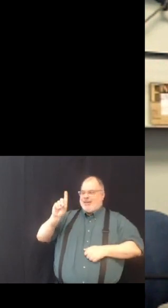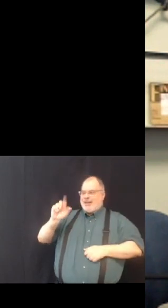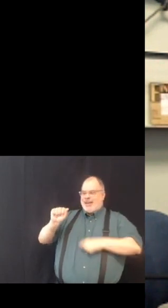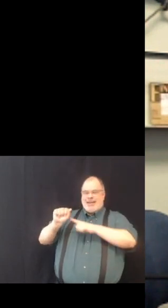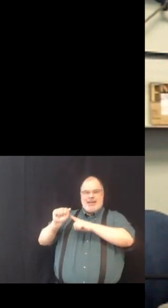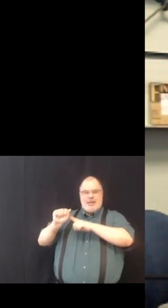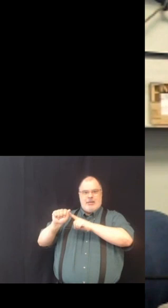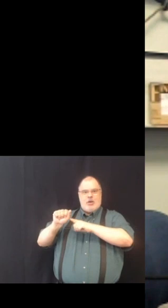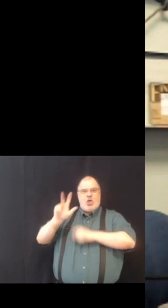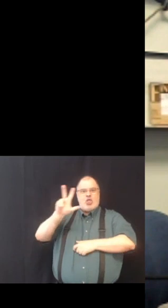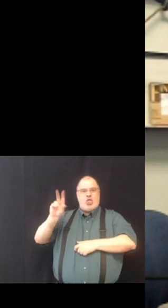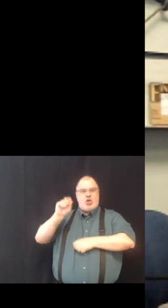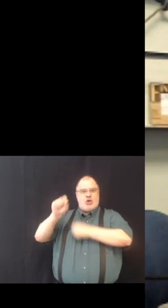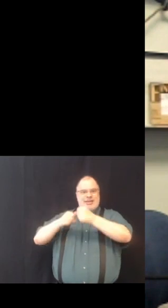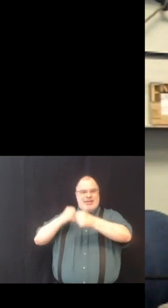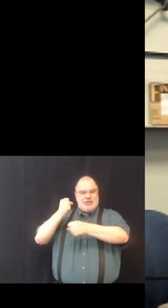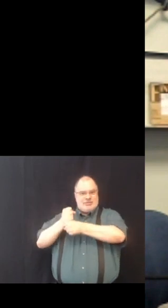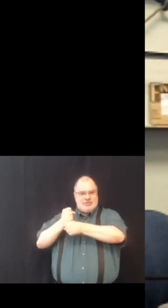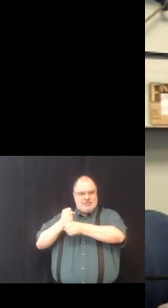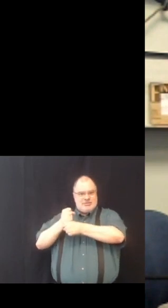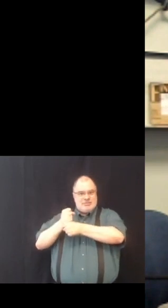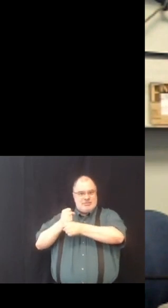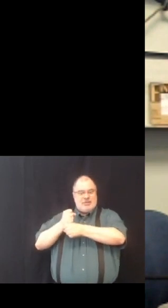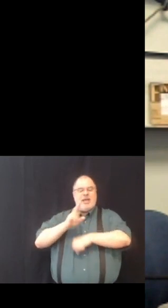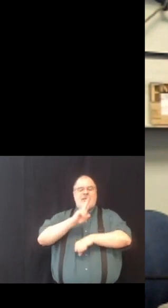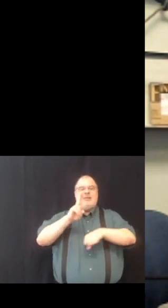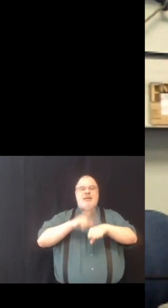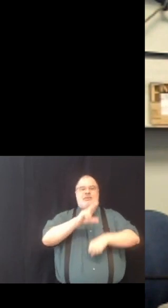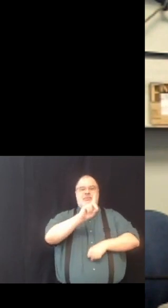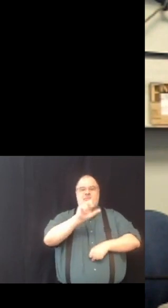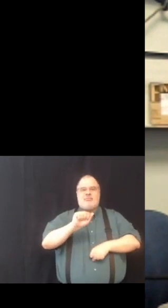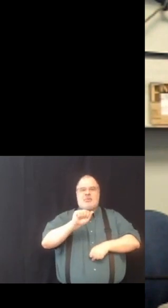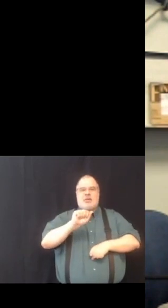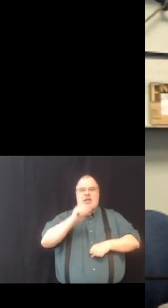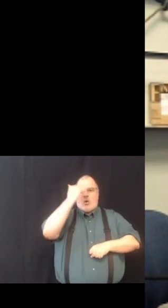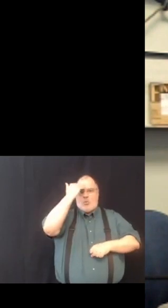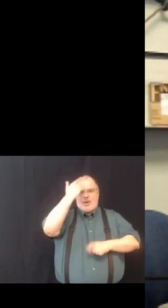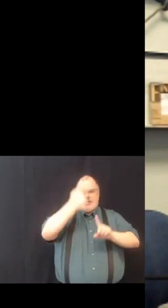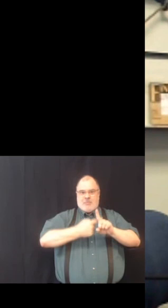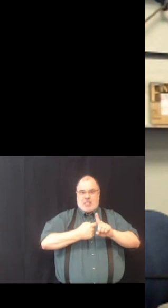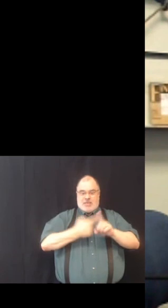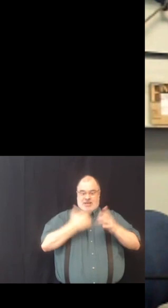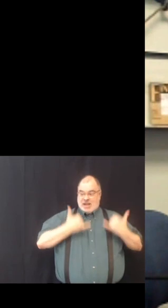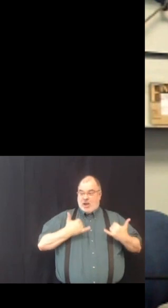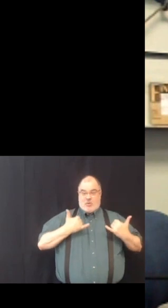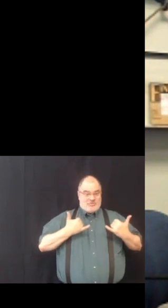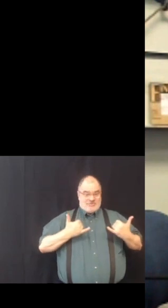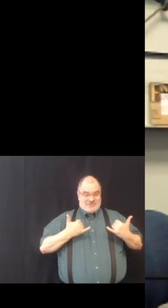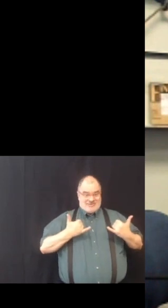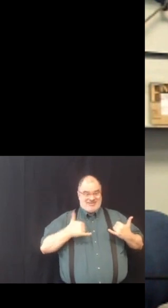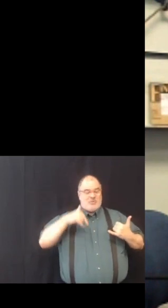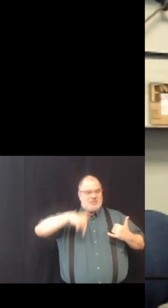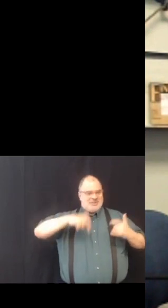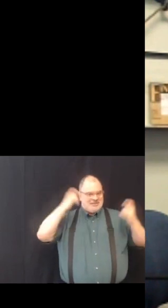30 years in 2020. The National Disability Employment Awareness Month, which we are celebrating right now, this employer